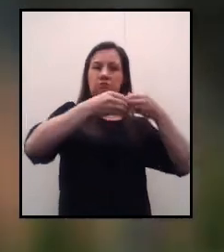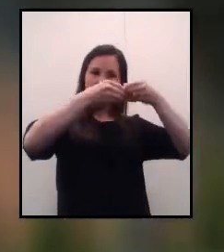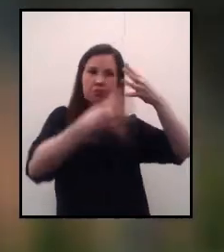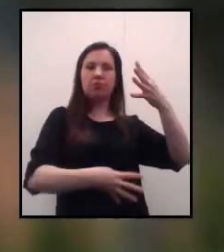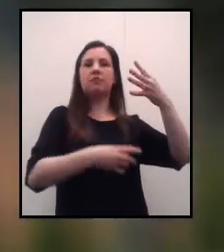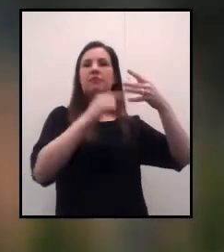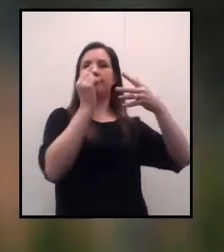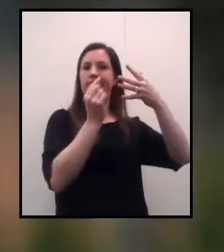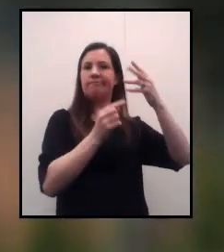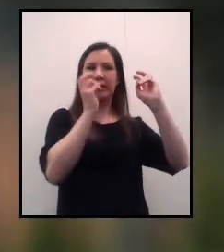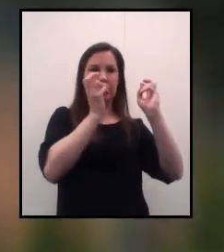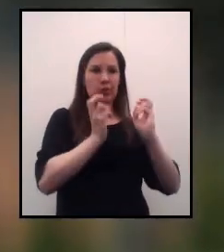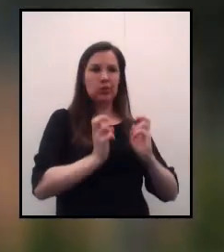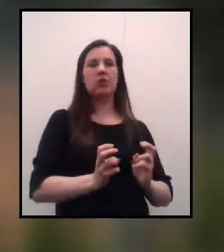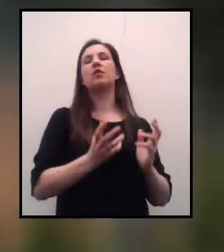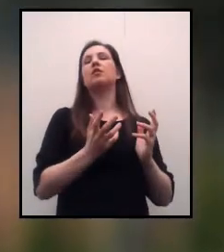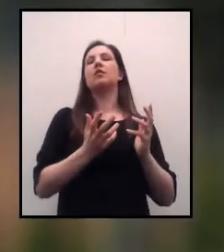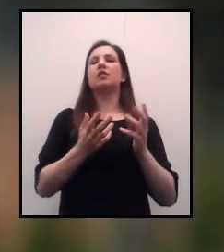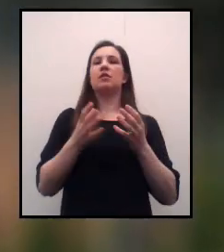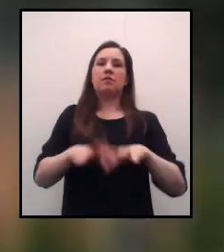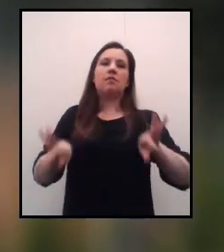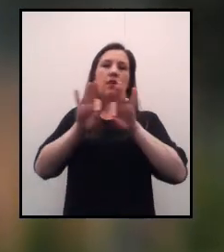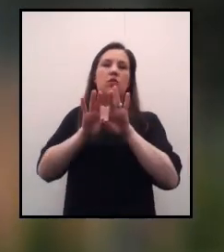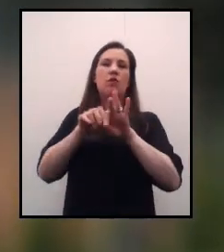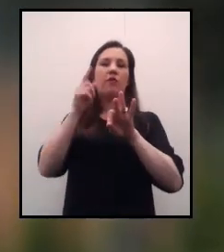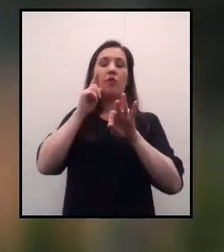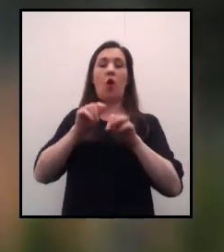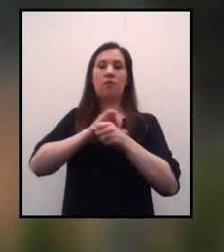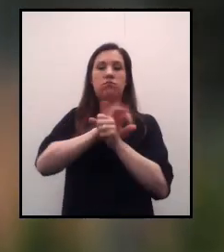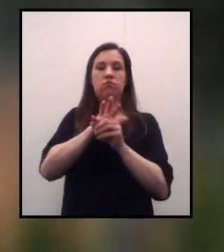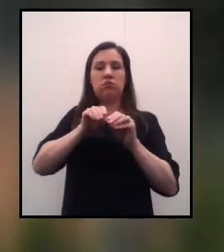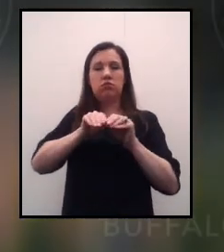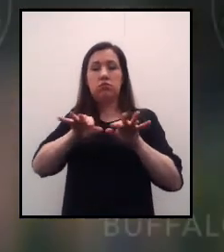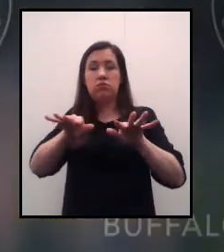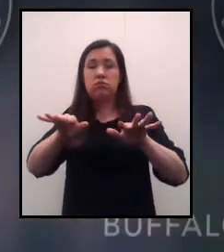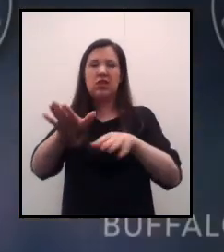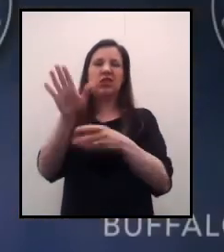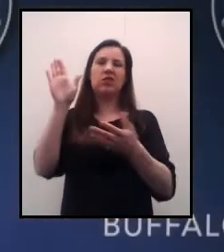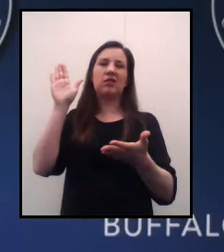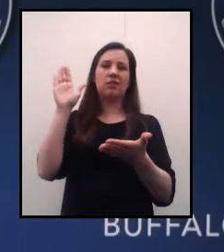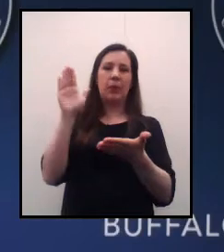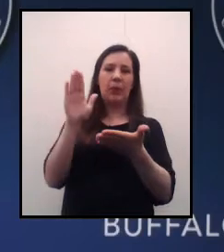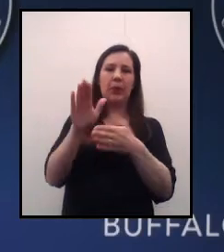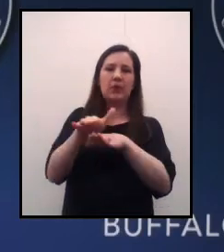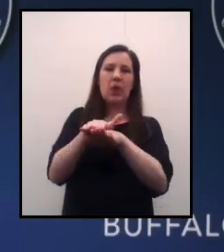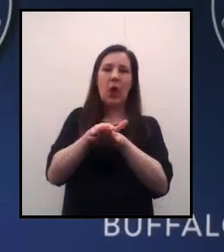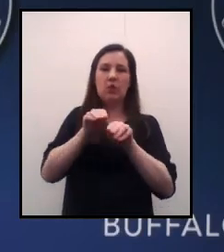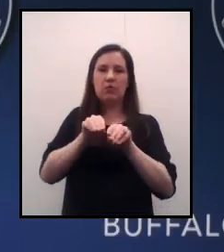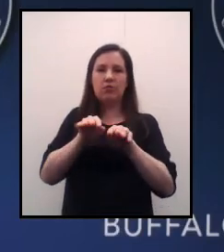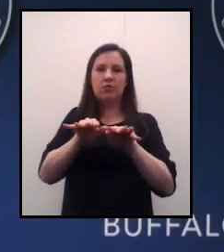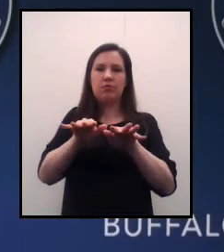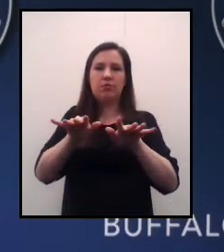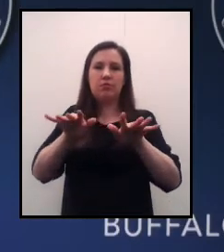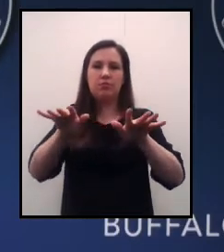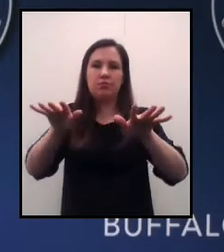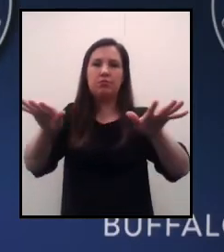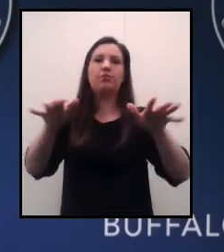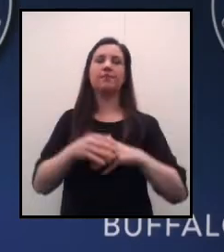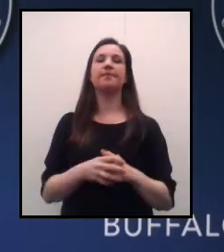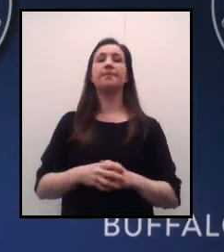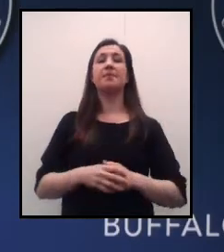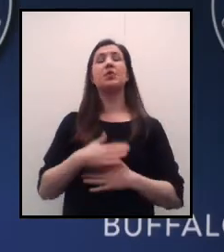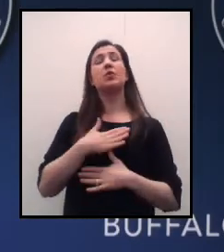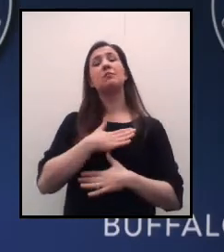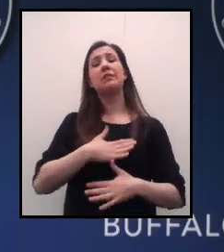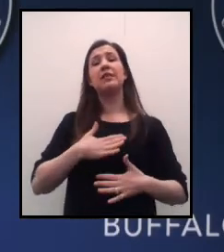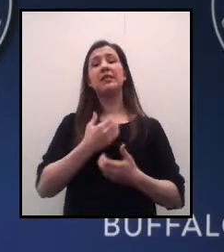essential to slowing the spread of the COVID-19 virus and saving lives. Please stay safe